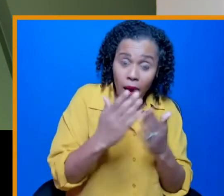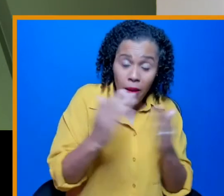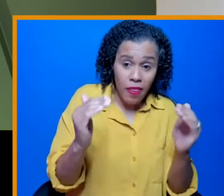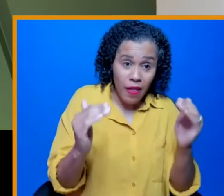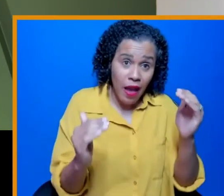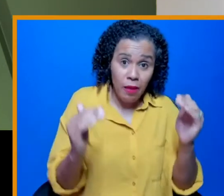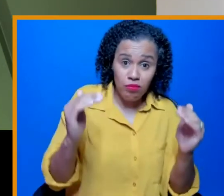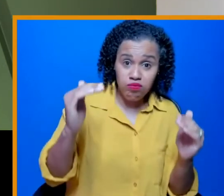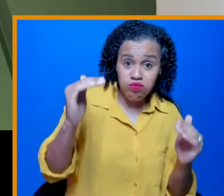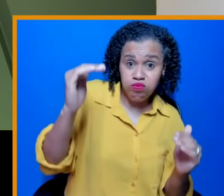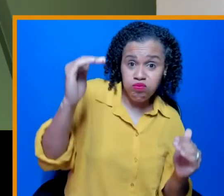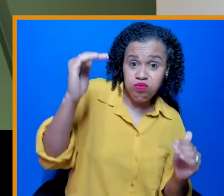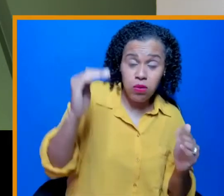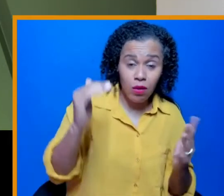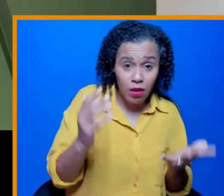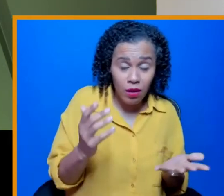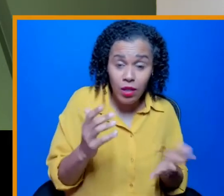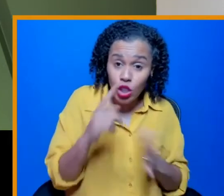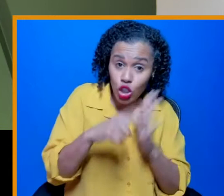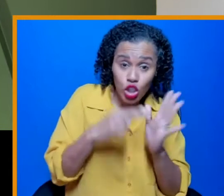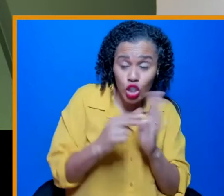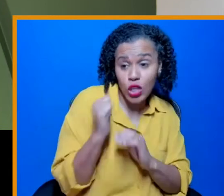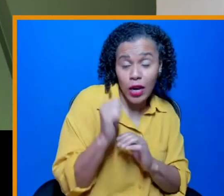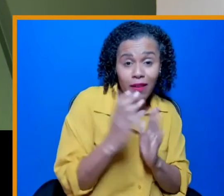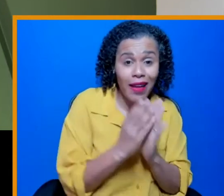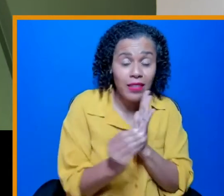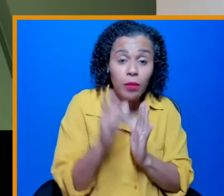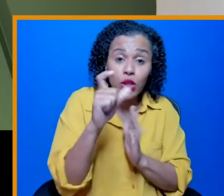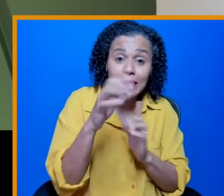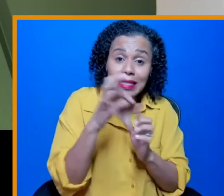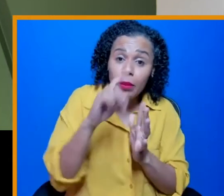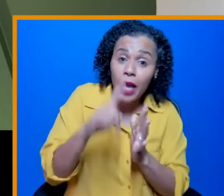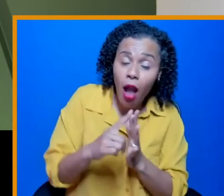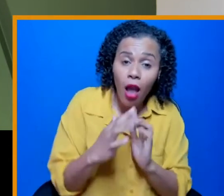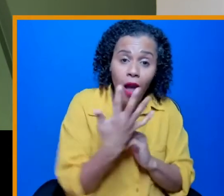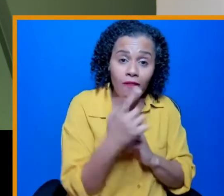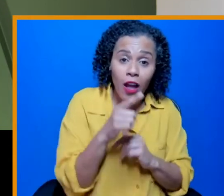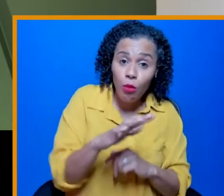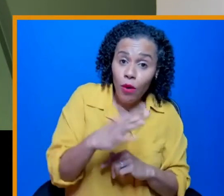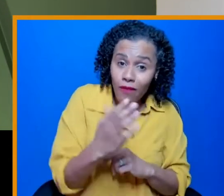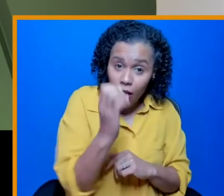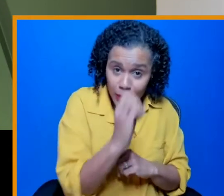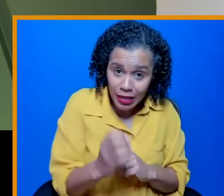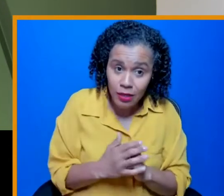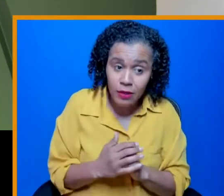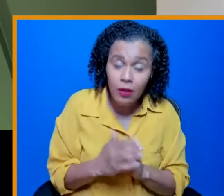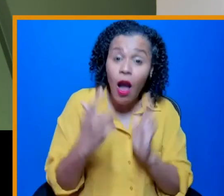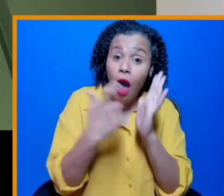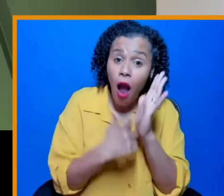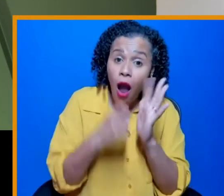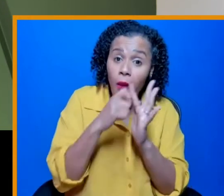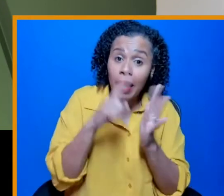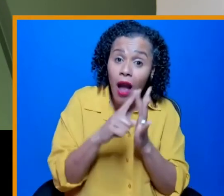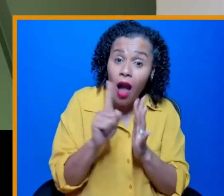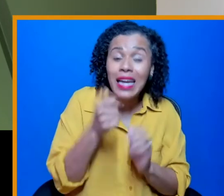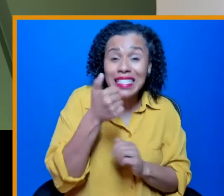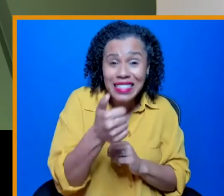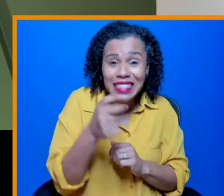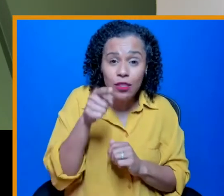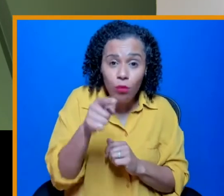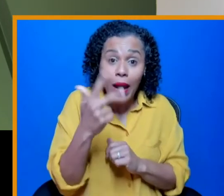terms. In January, for instance, the CPI was 5.5% and RPI was